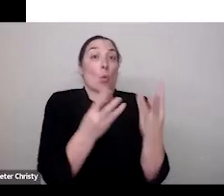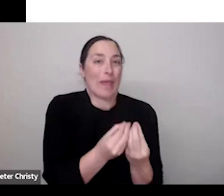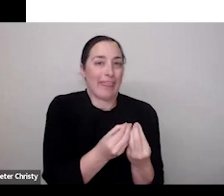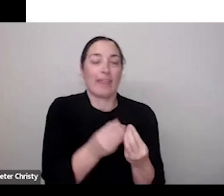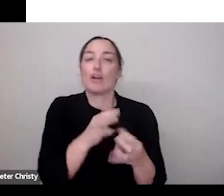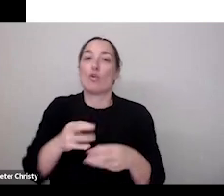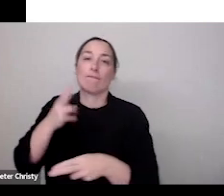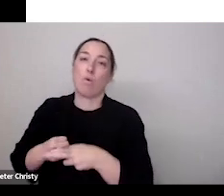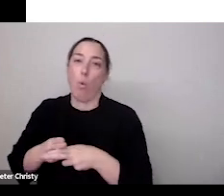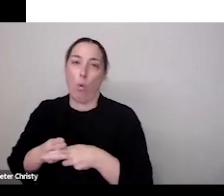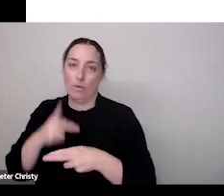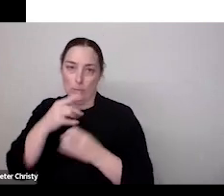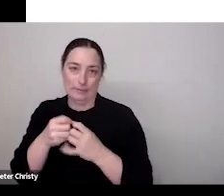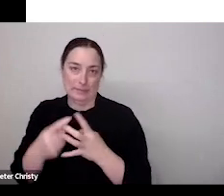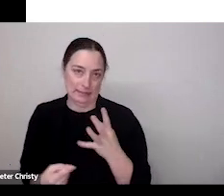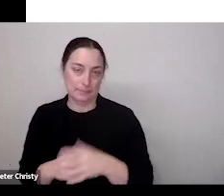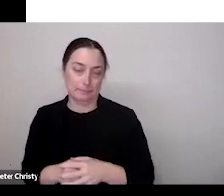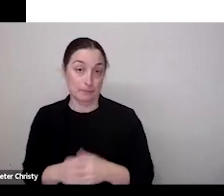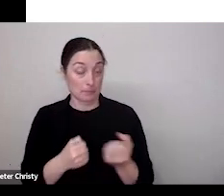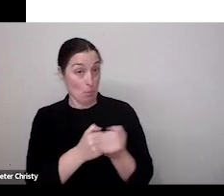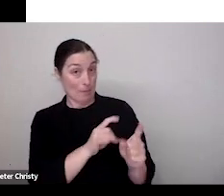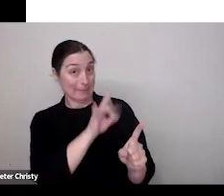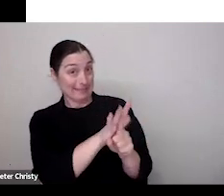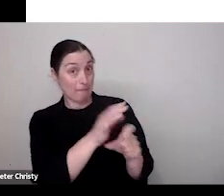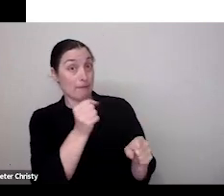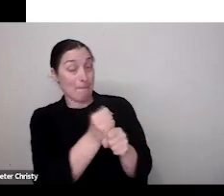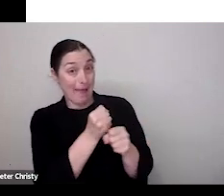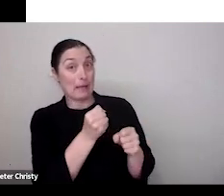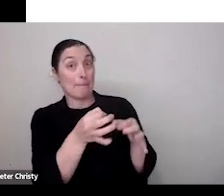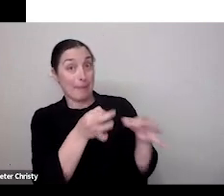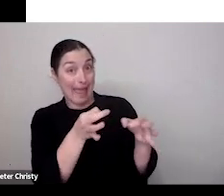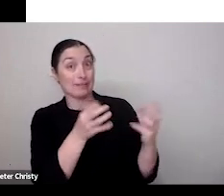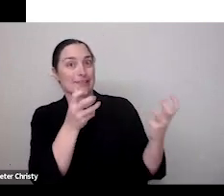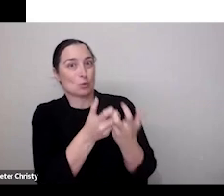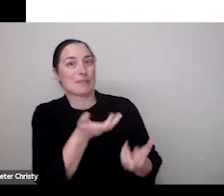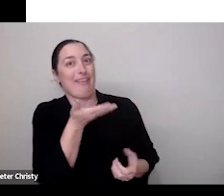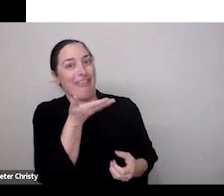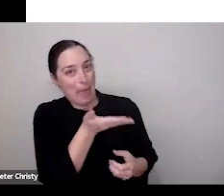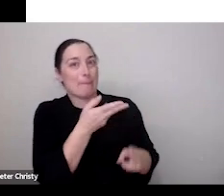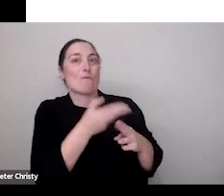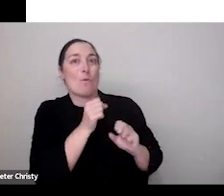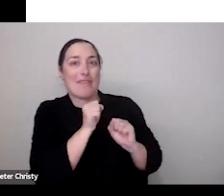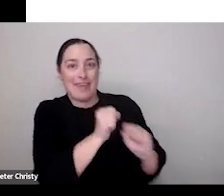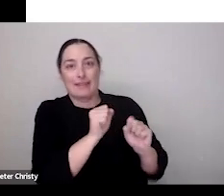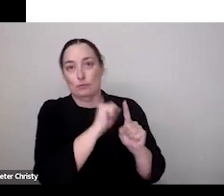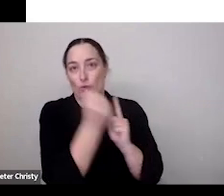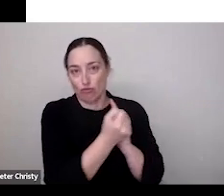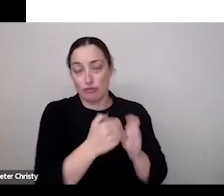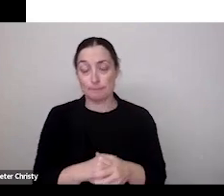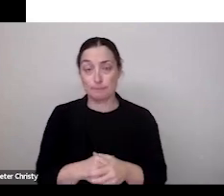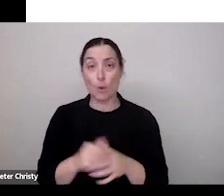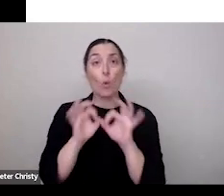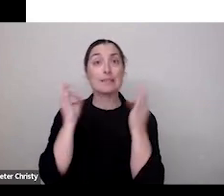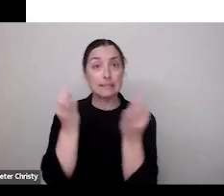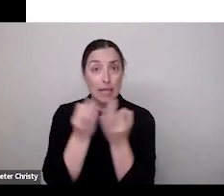disability, supporting people to make an emergency plan that's tailored to their support needs and risk situation. At the organizational level,